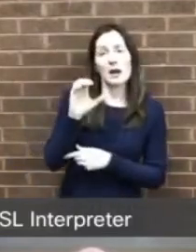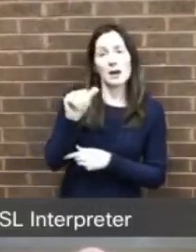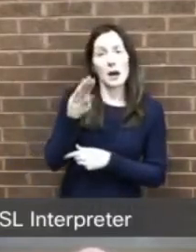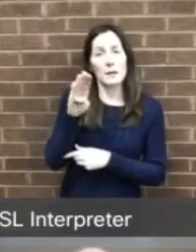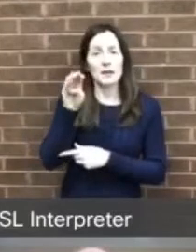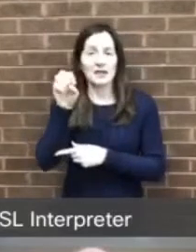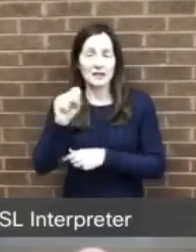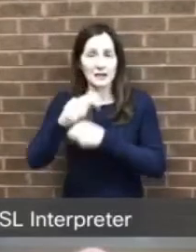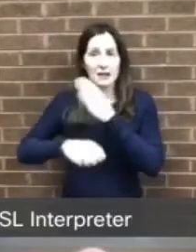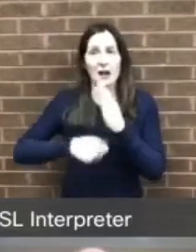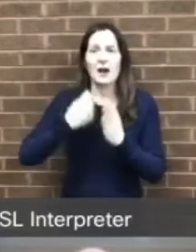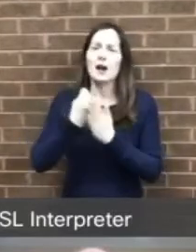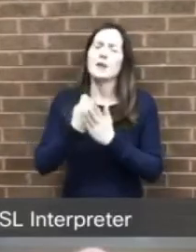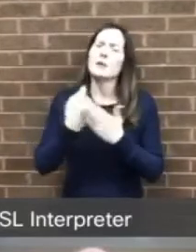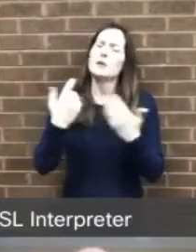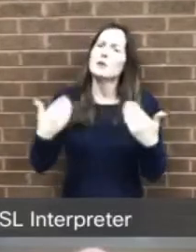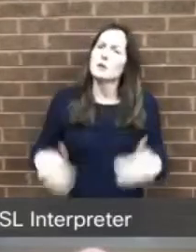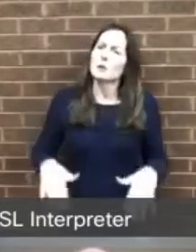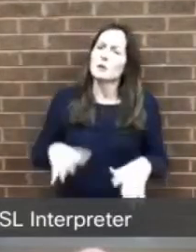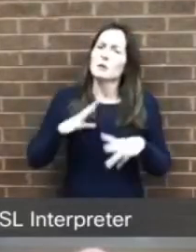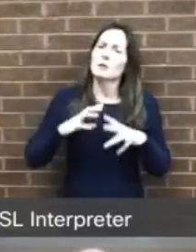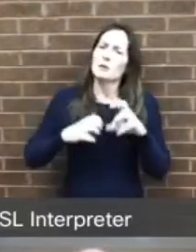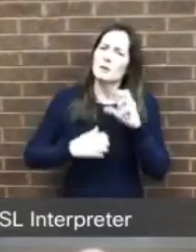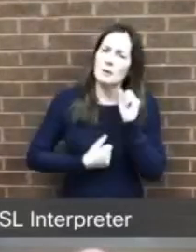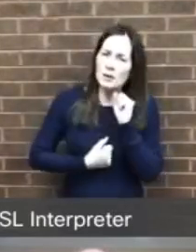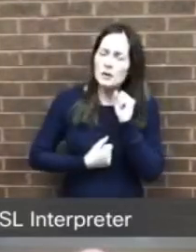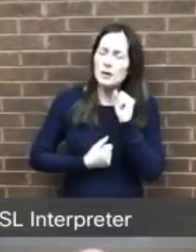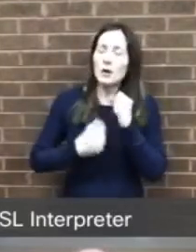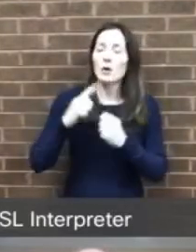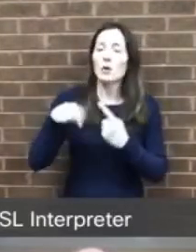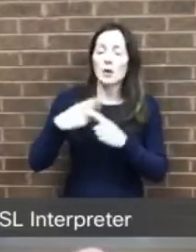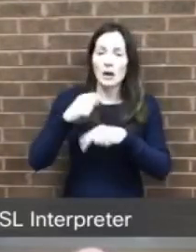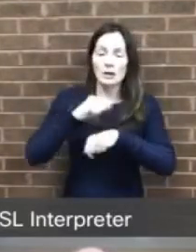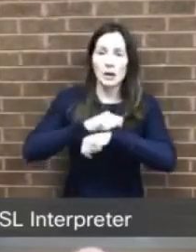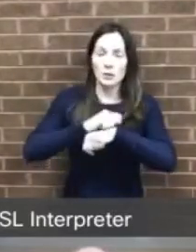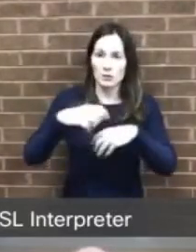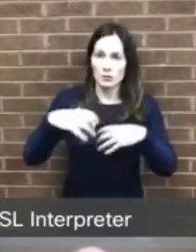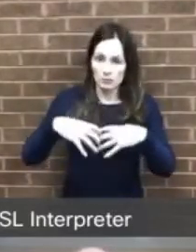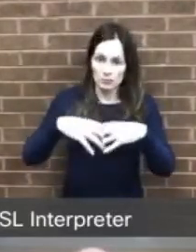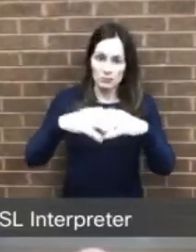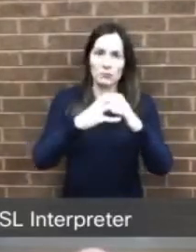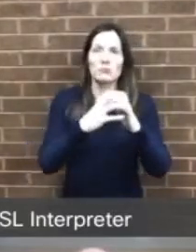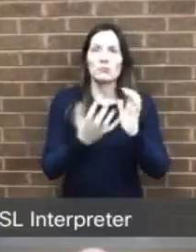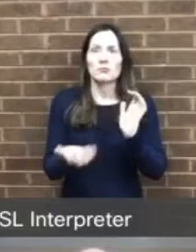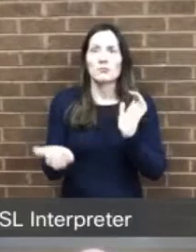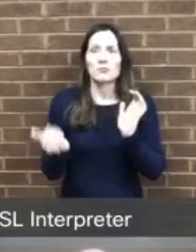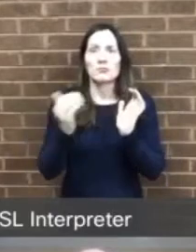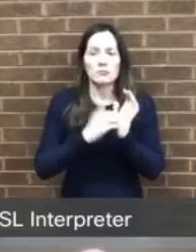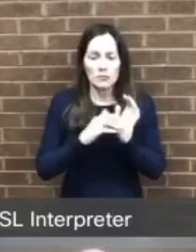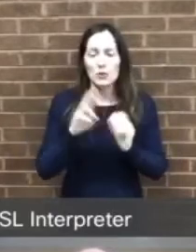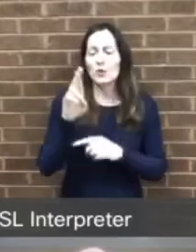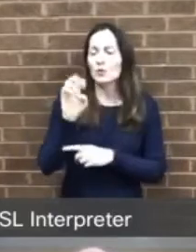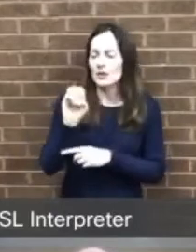In rededicating the temple, the community started the next chapter of our long enduring